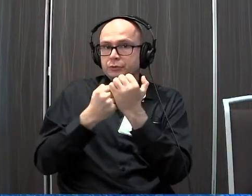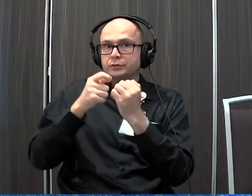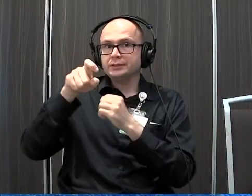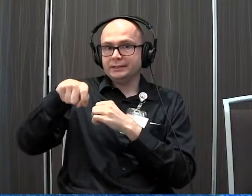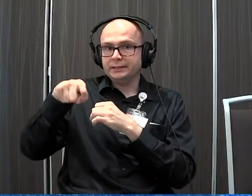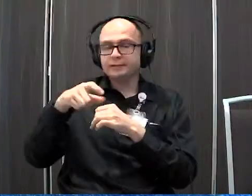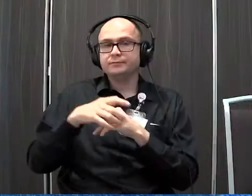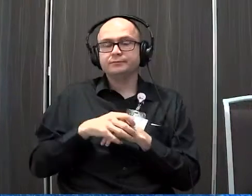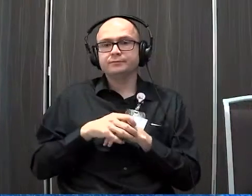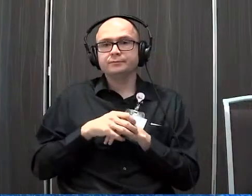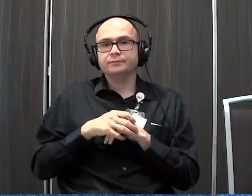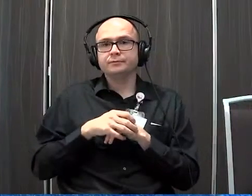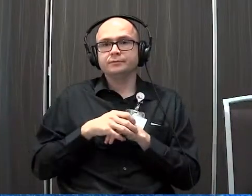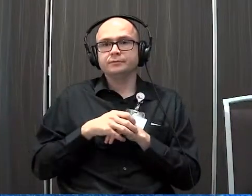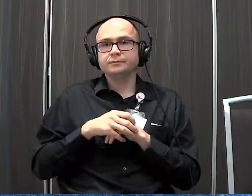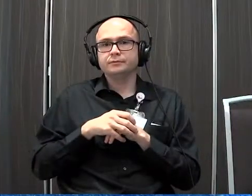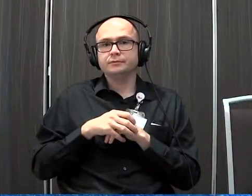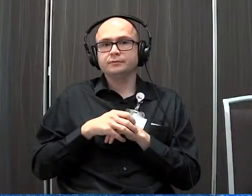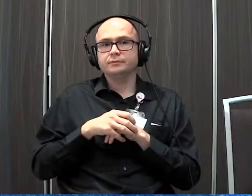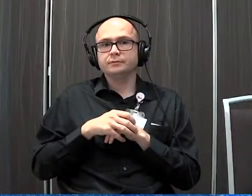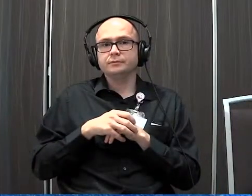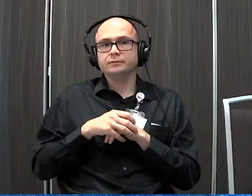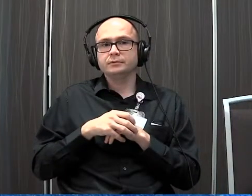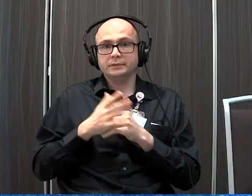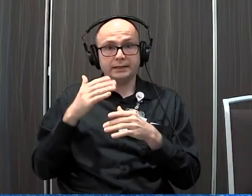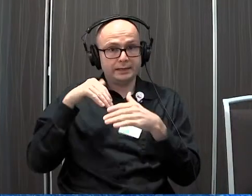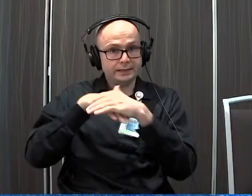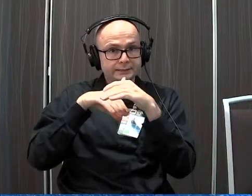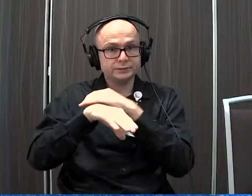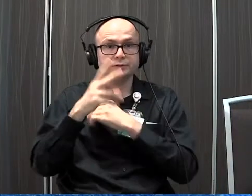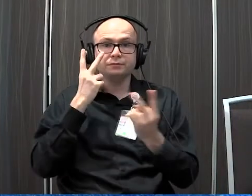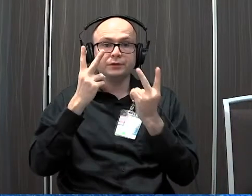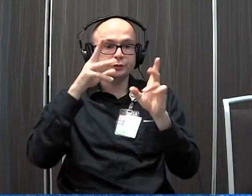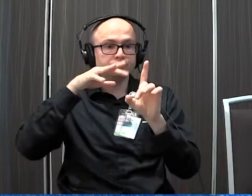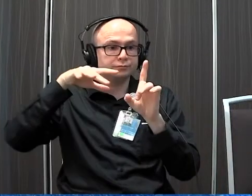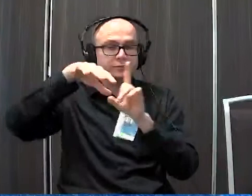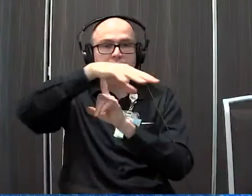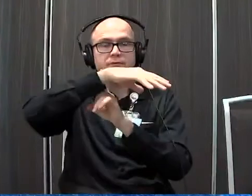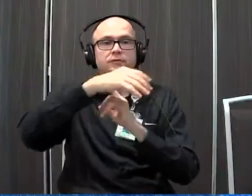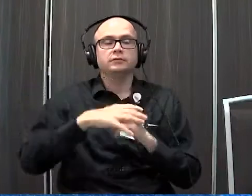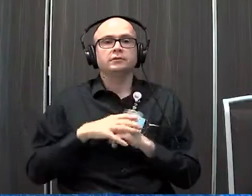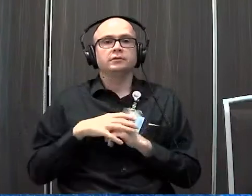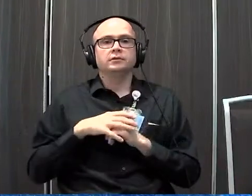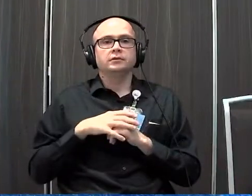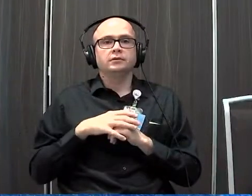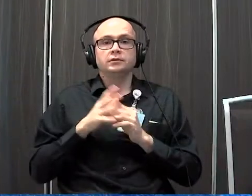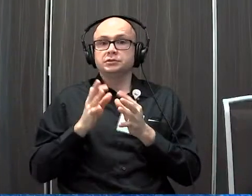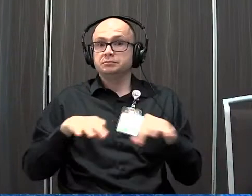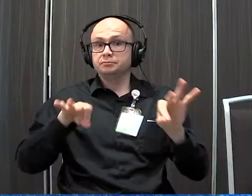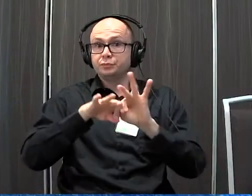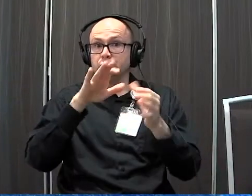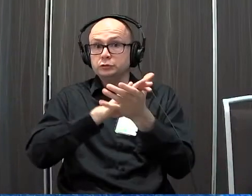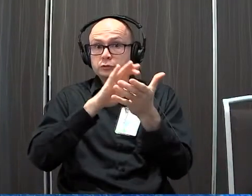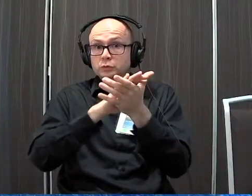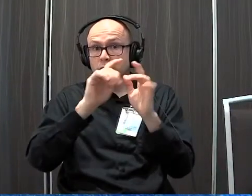from that are having access to the visual environment. It's important that school team